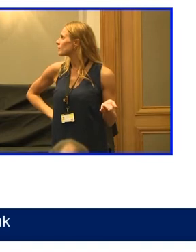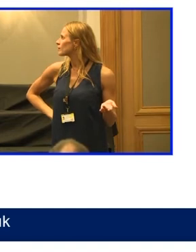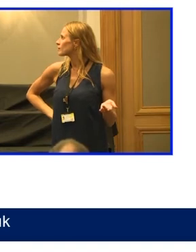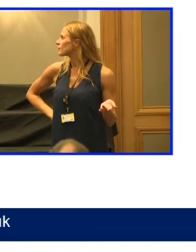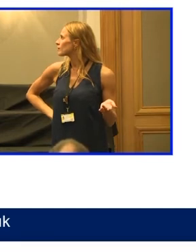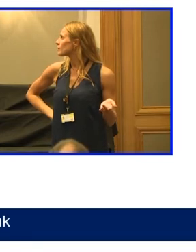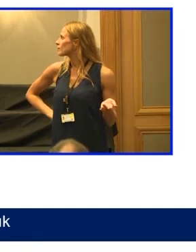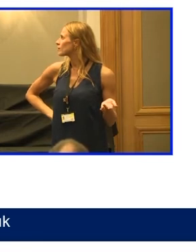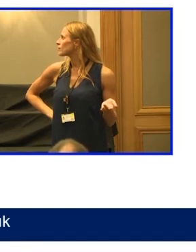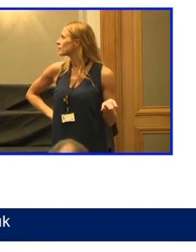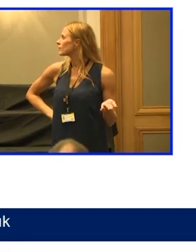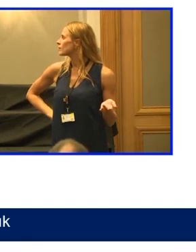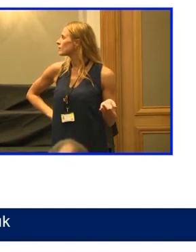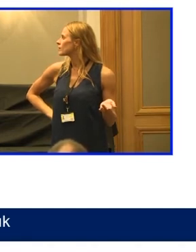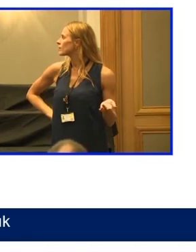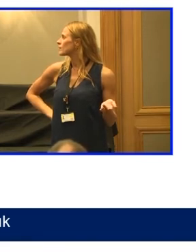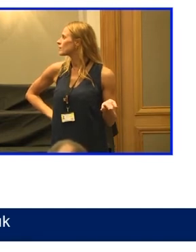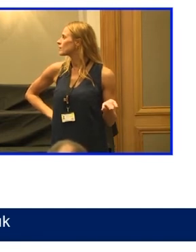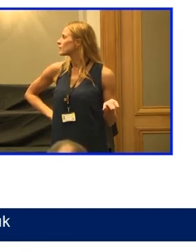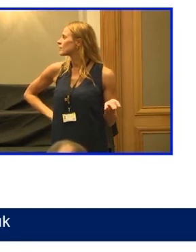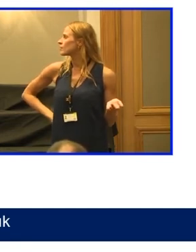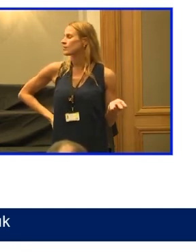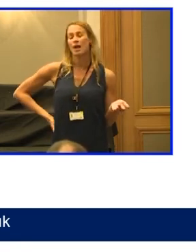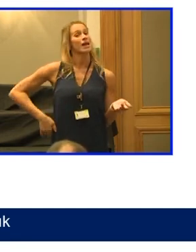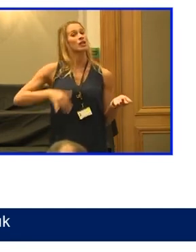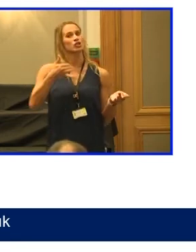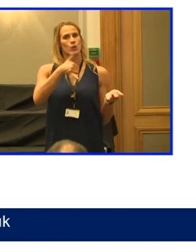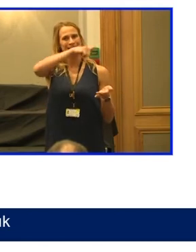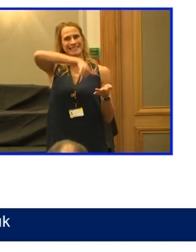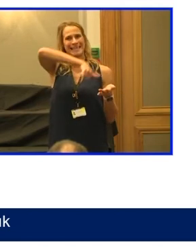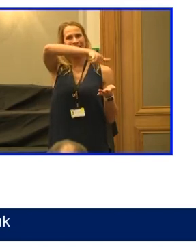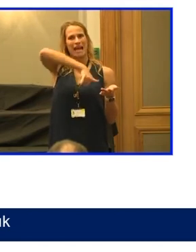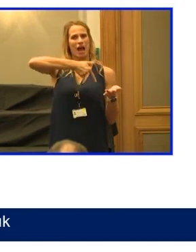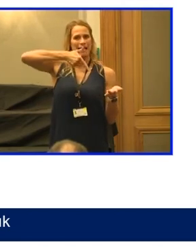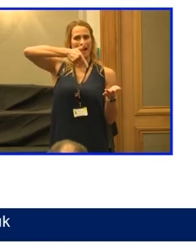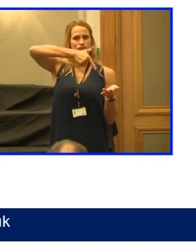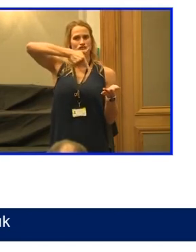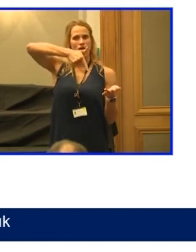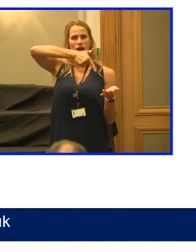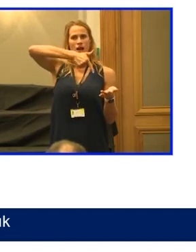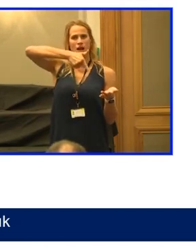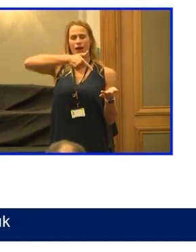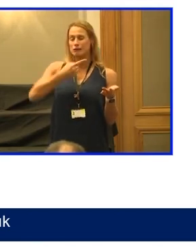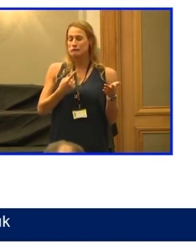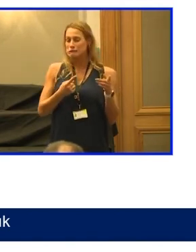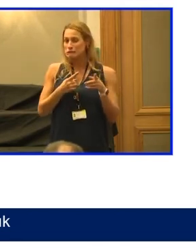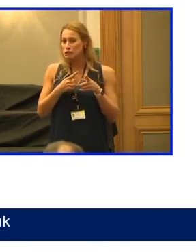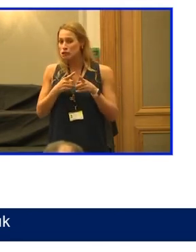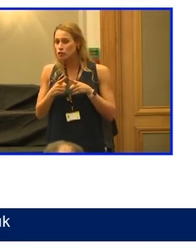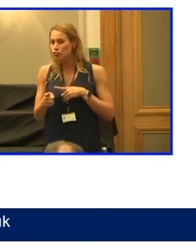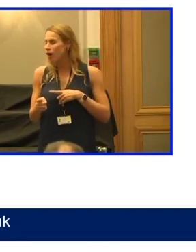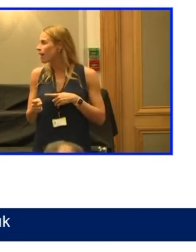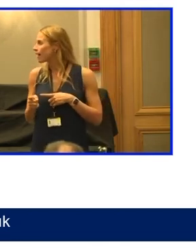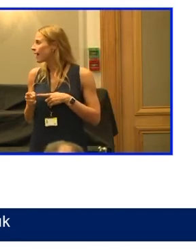managing, with, look, okay. Forward. We did. Okay. We launched our innovative Papio Bullet Cut